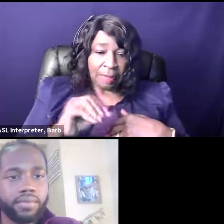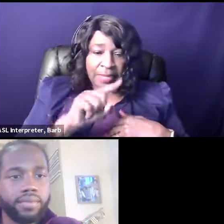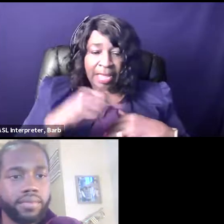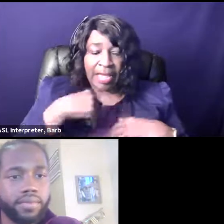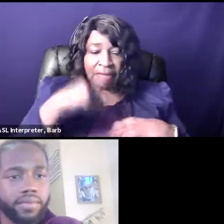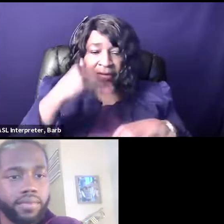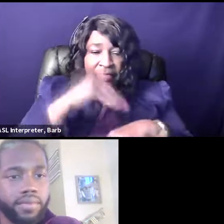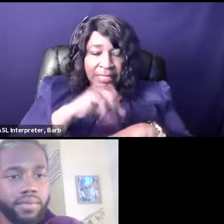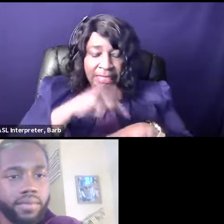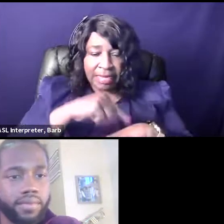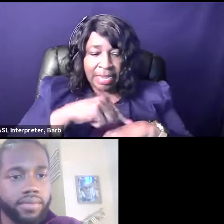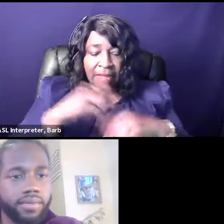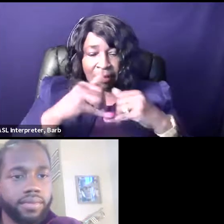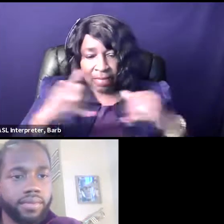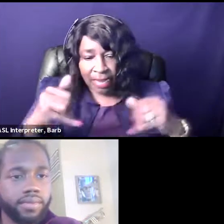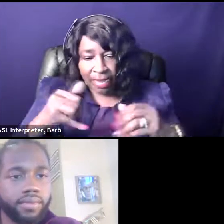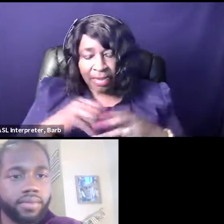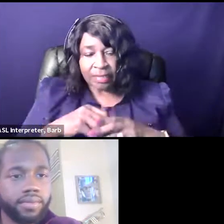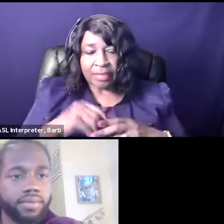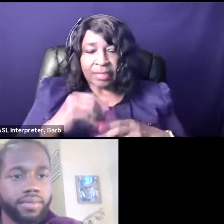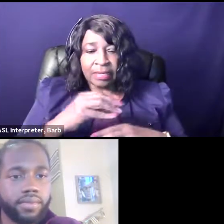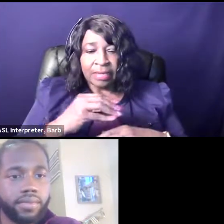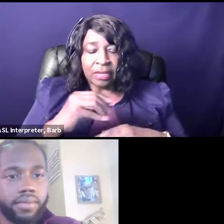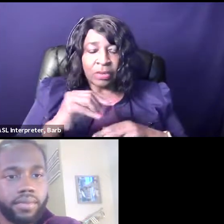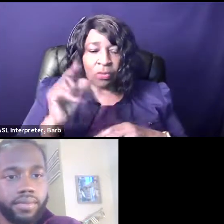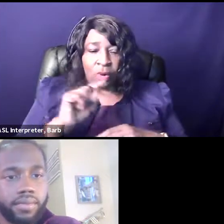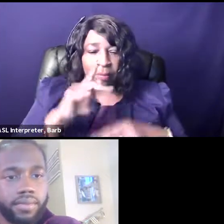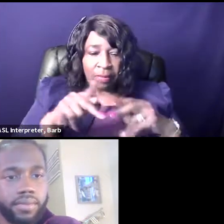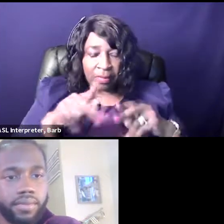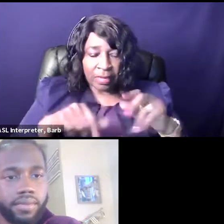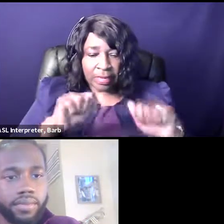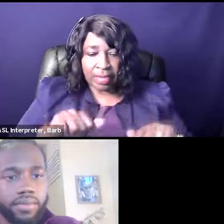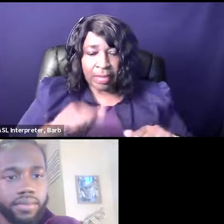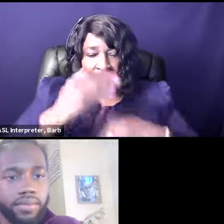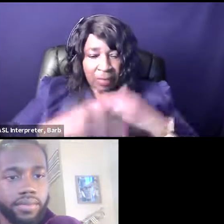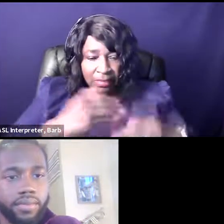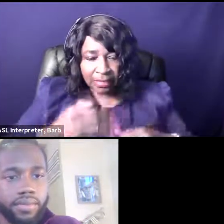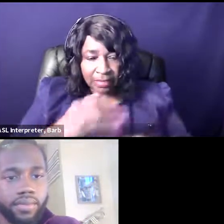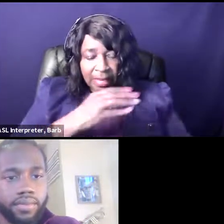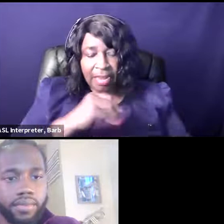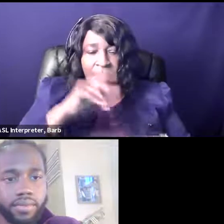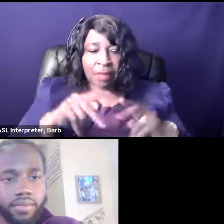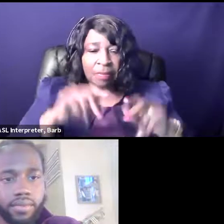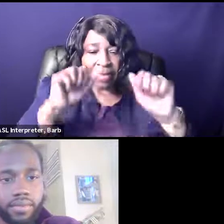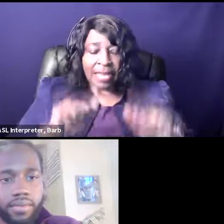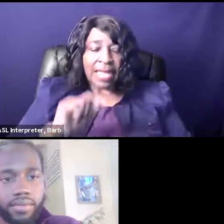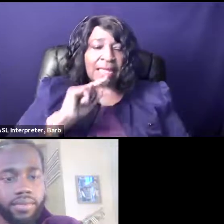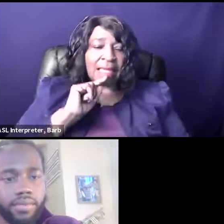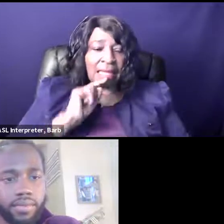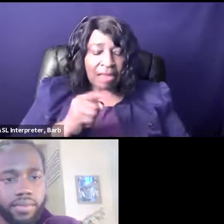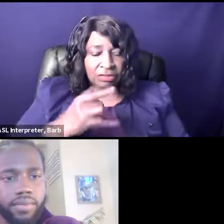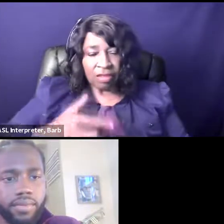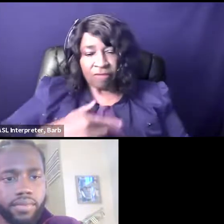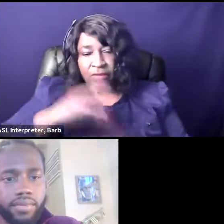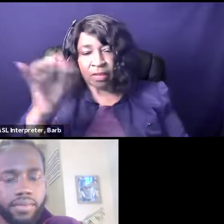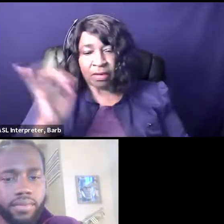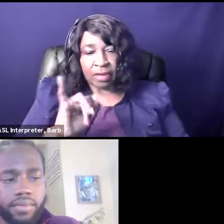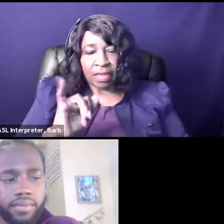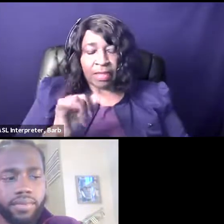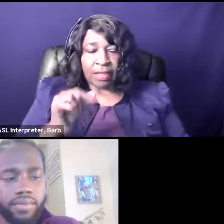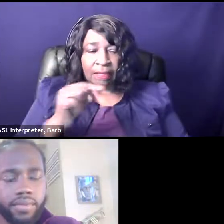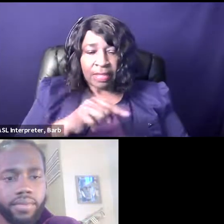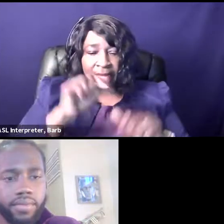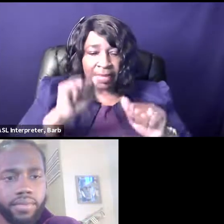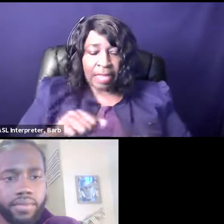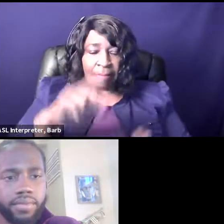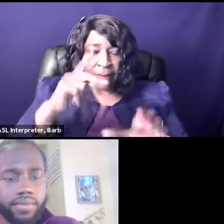can engage, they have processes for people to engage. And so people can actually feel like they can participate